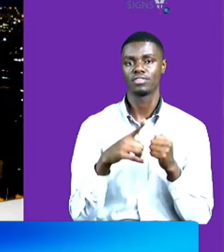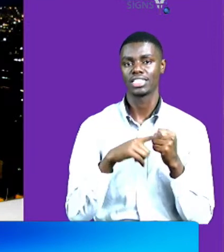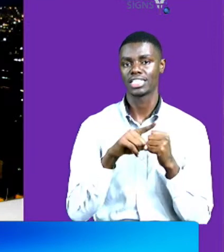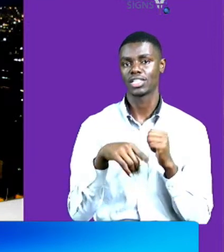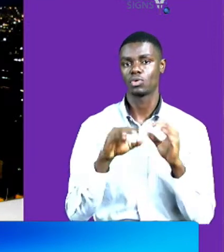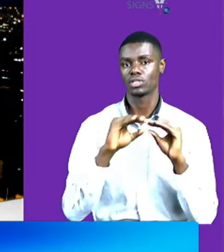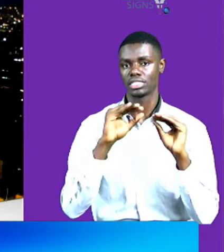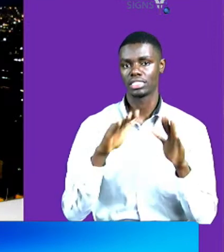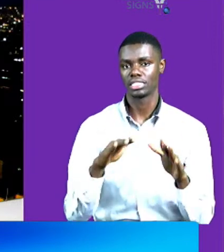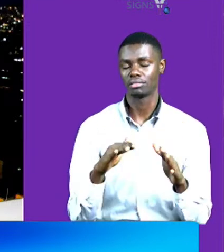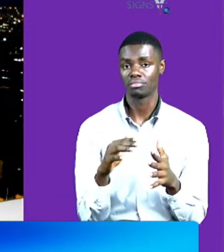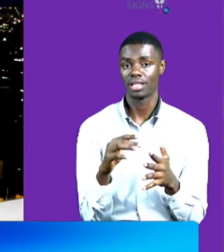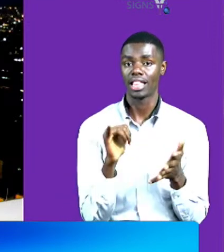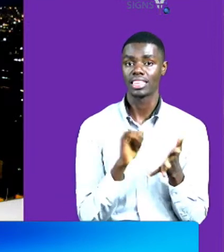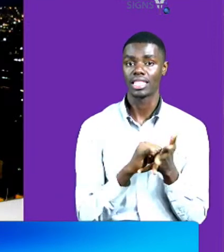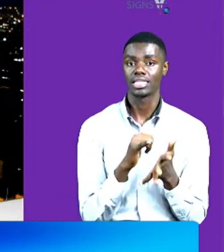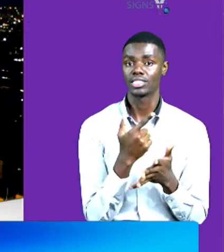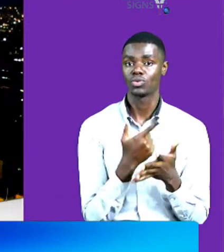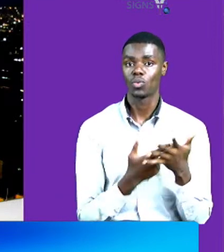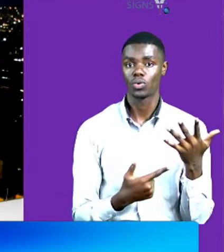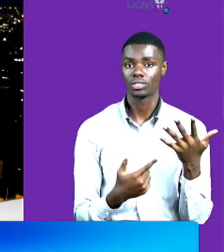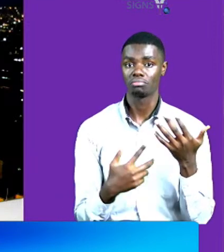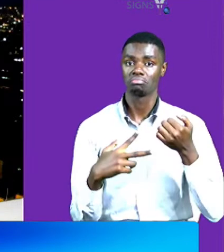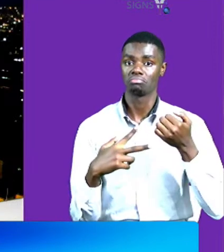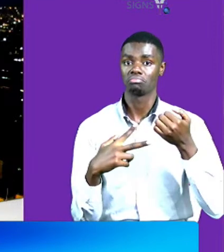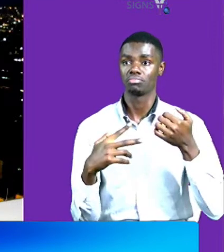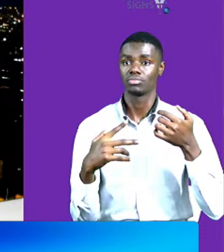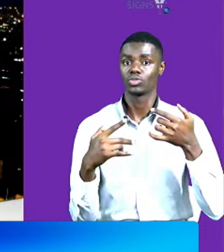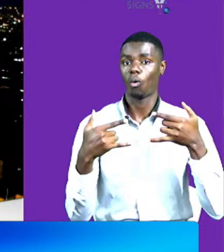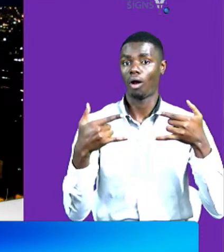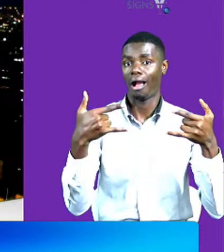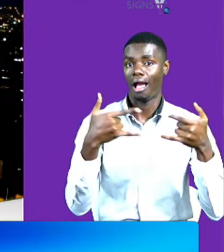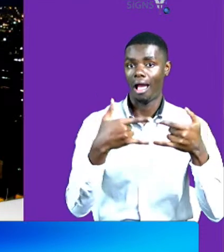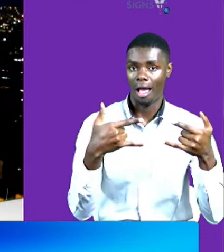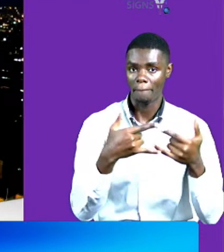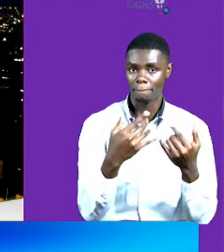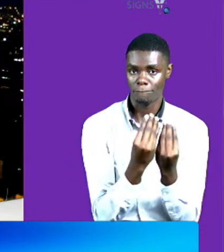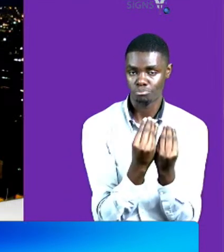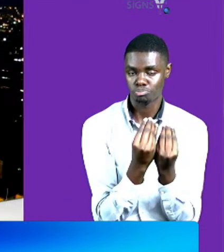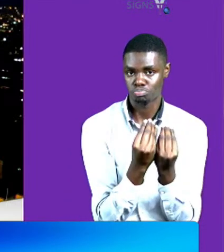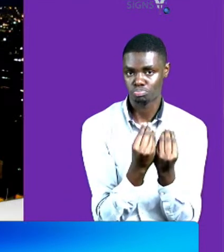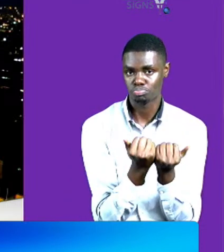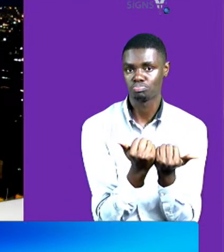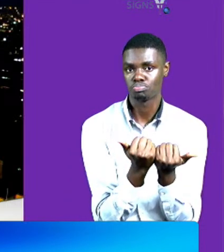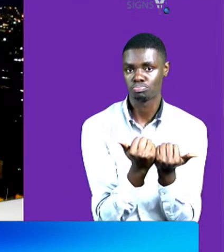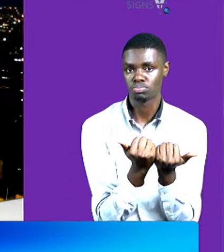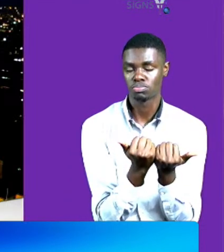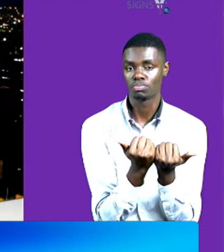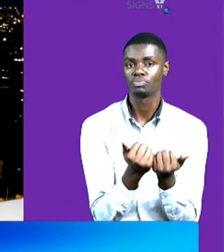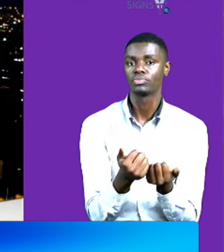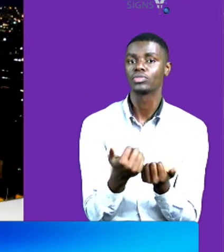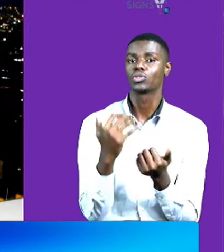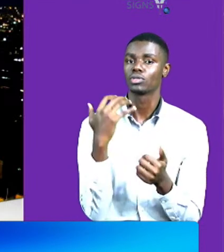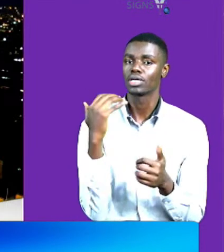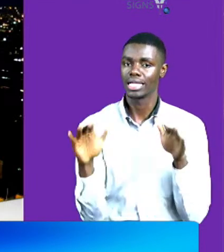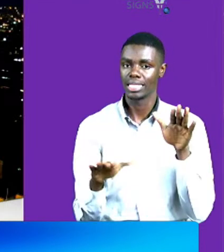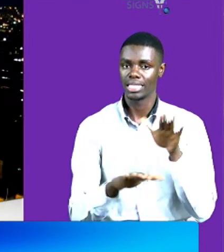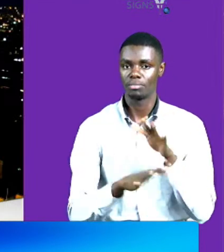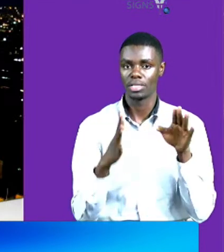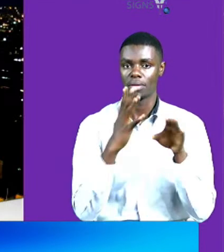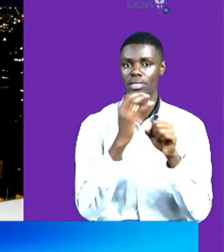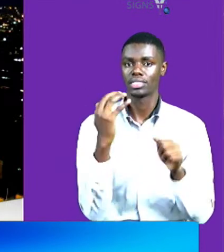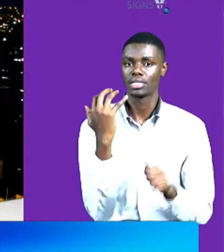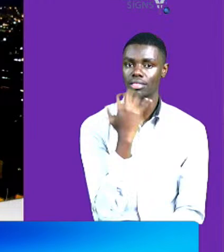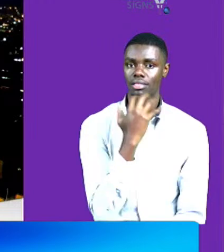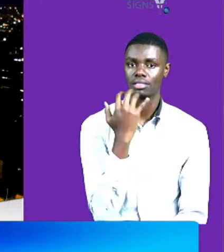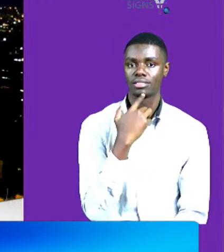teachers as what of bridging teacher-pupil ratio. DP Rigathi Gachagua